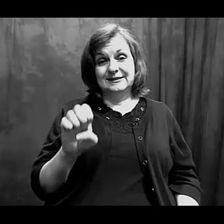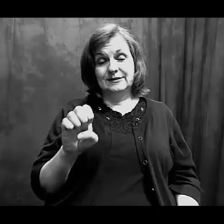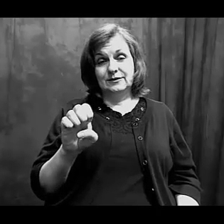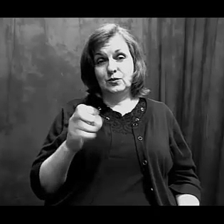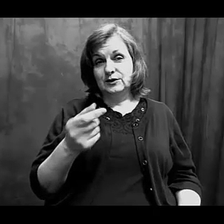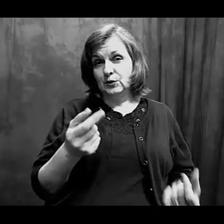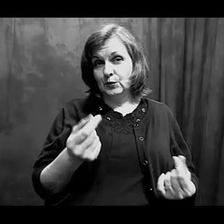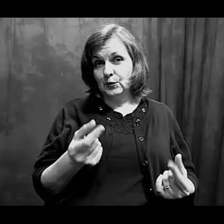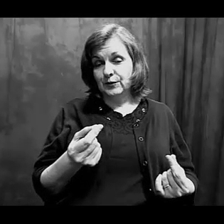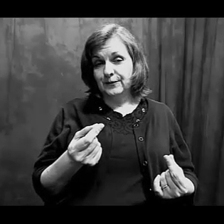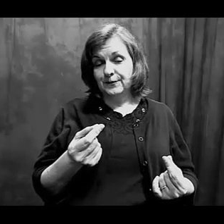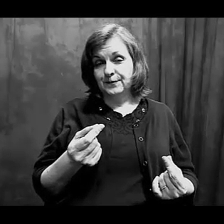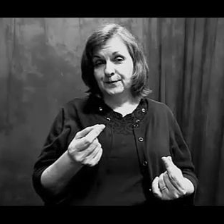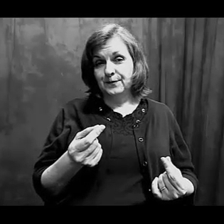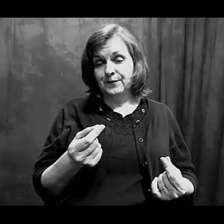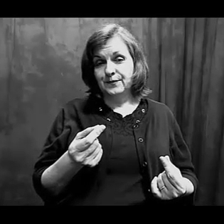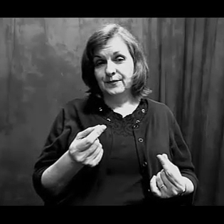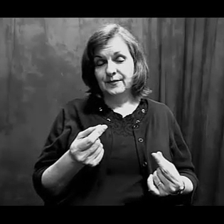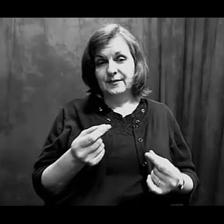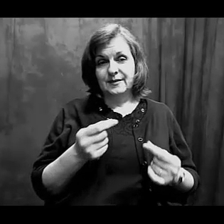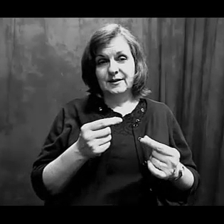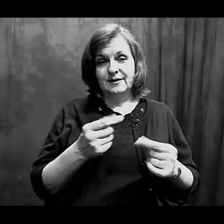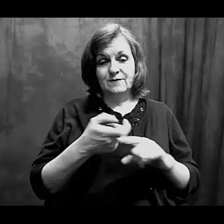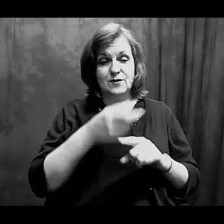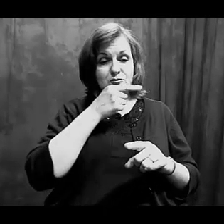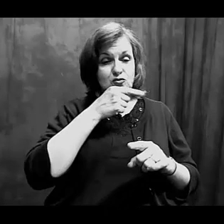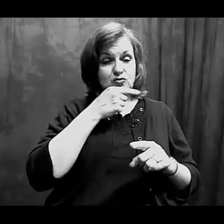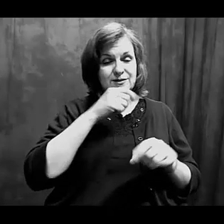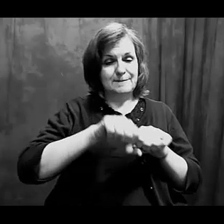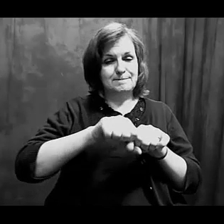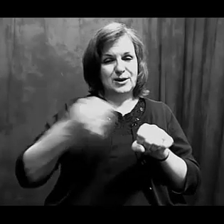in particular breaks off